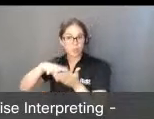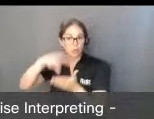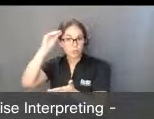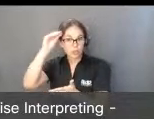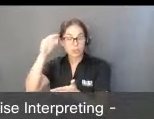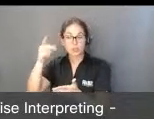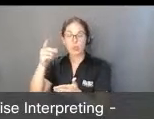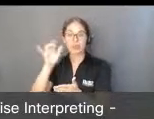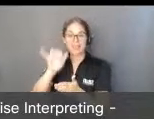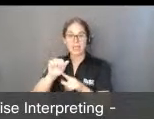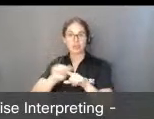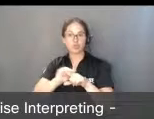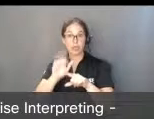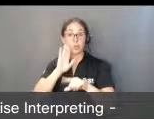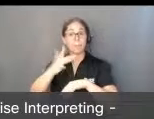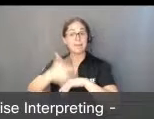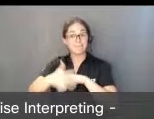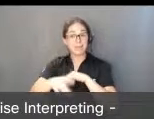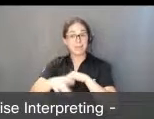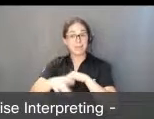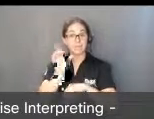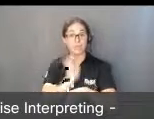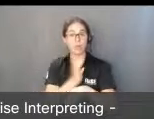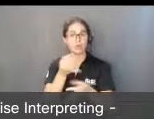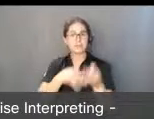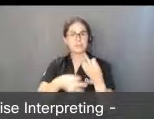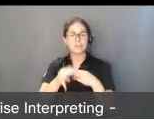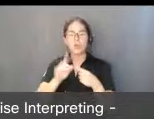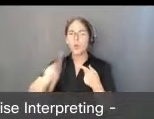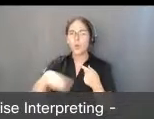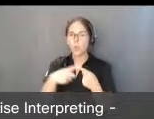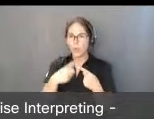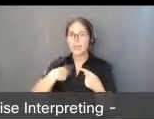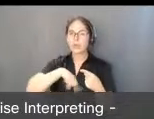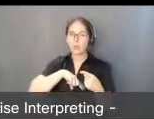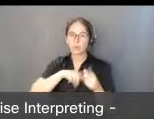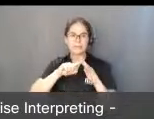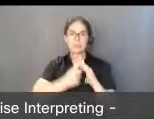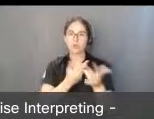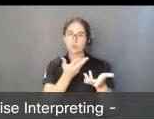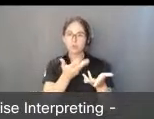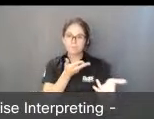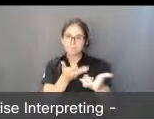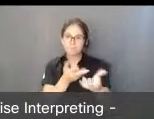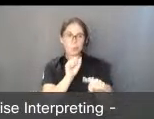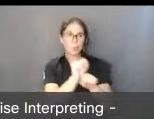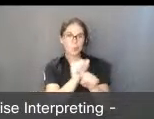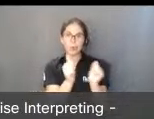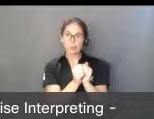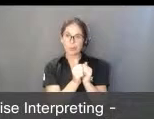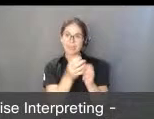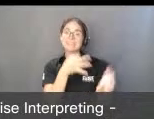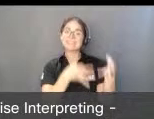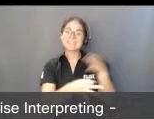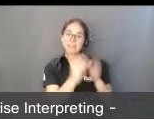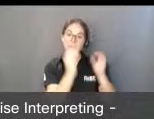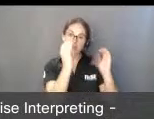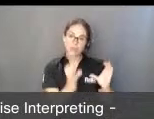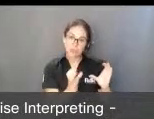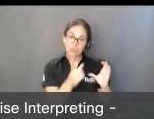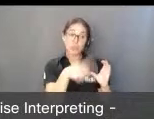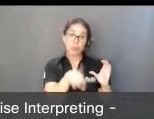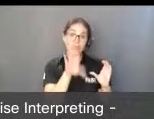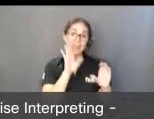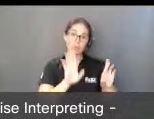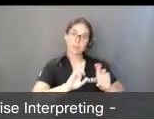are we set to start working with our substitute teachers so that they could start being trained to be